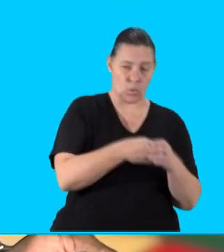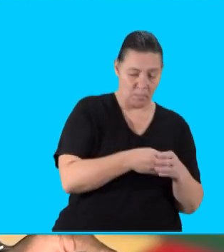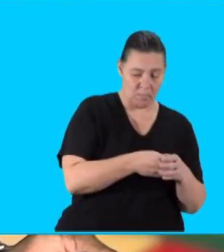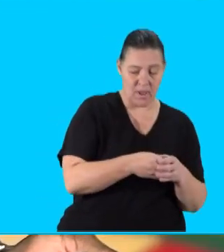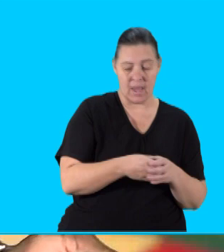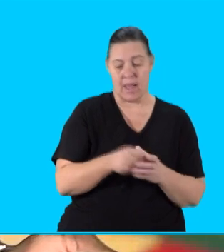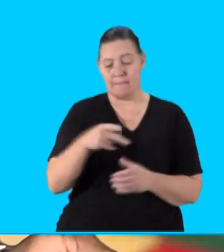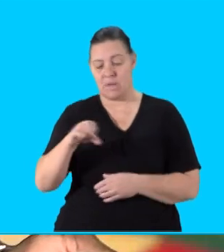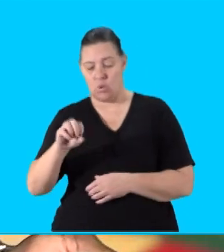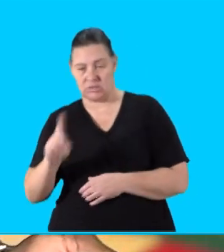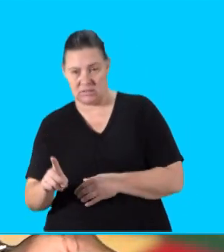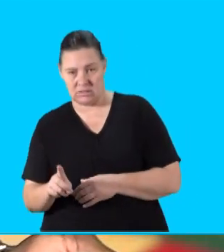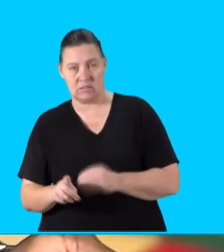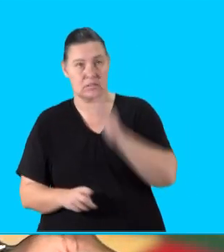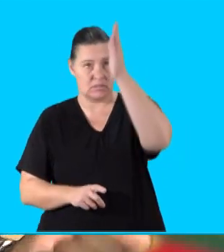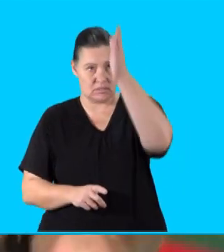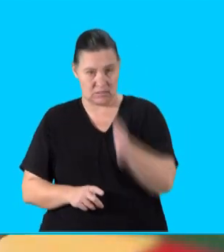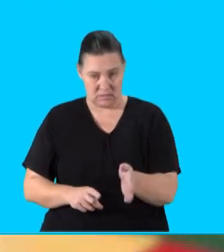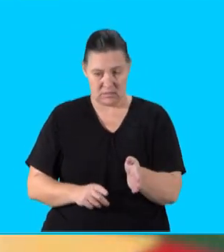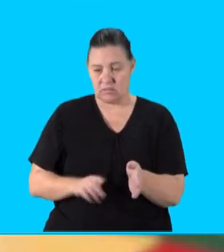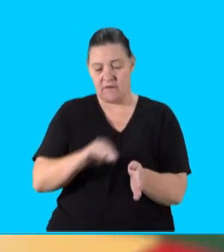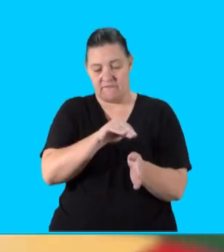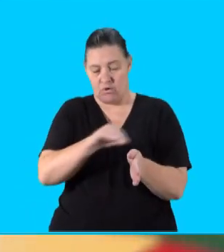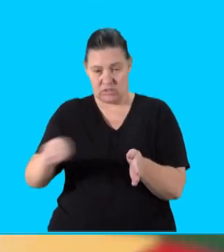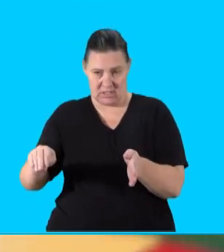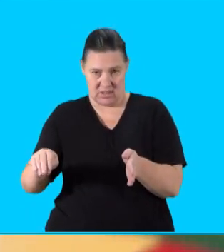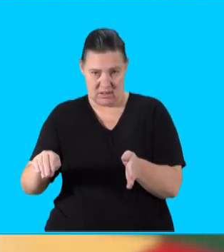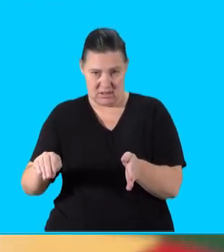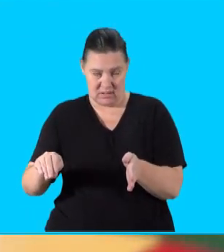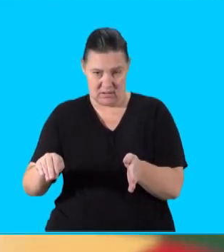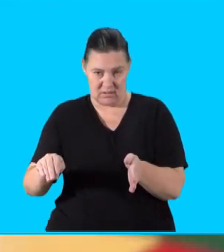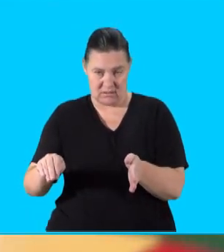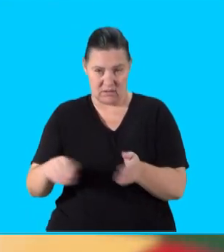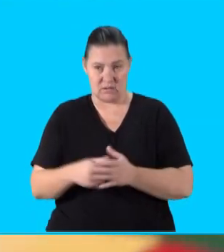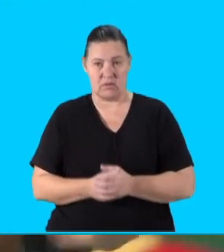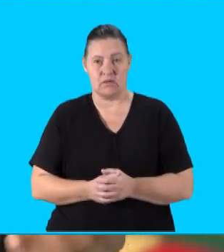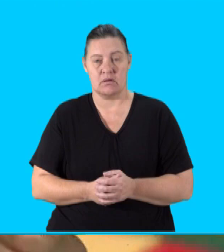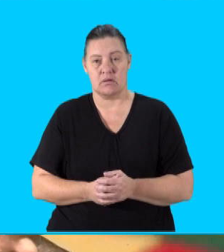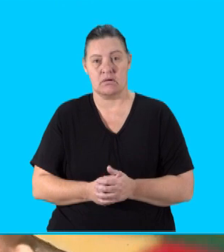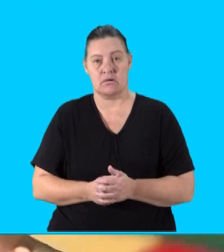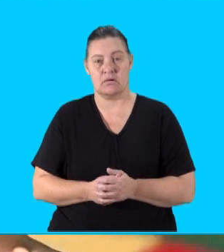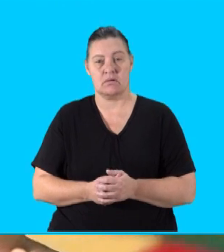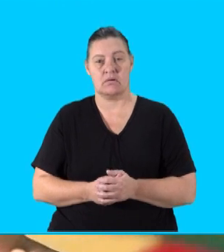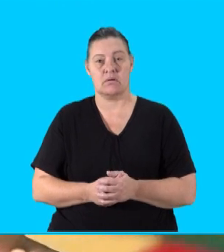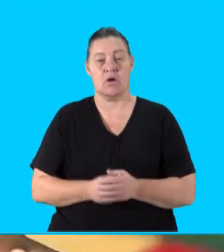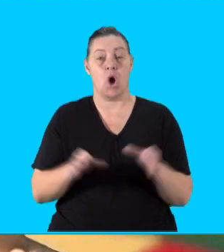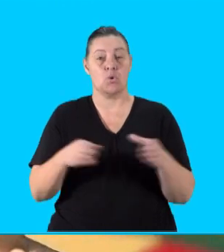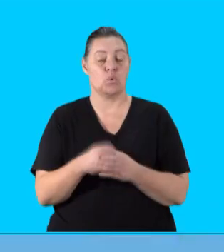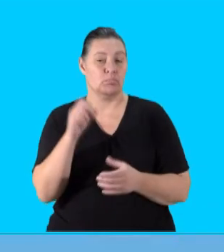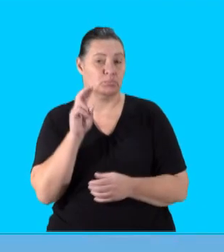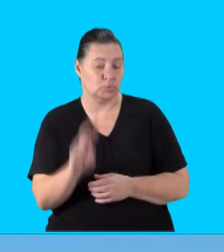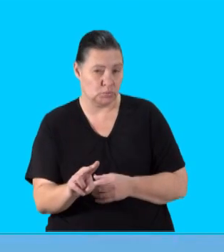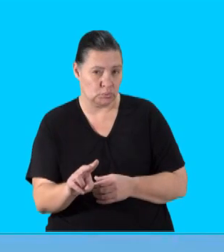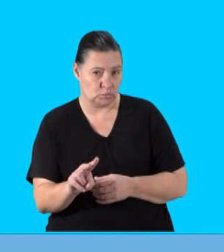periods. Groups, vertical, periods, horizontal, from left to right. So now group